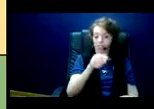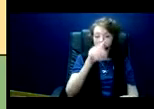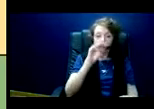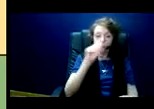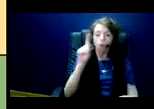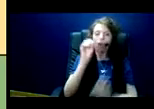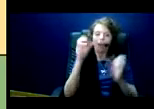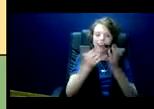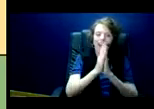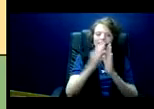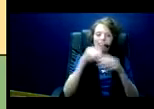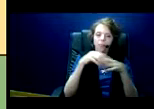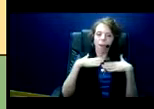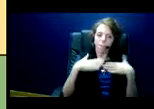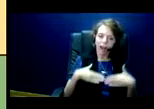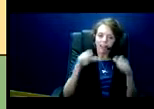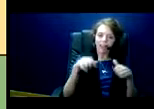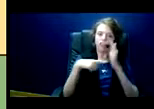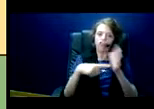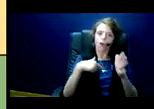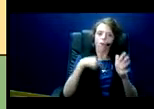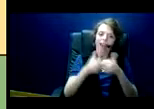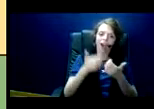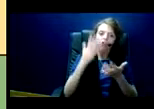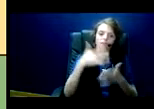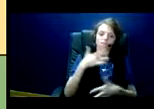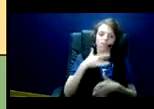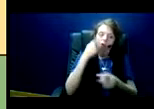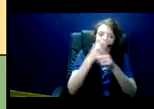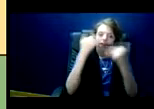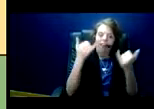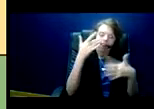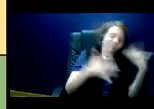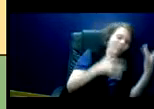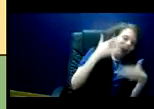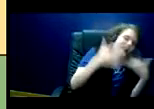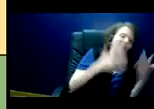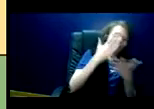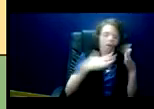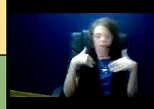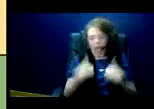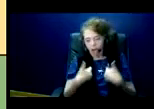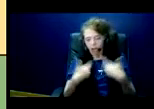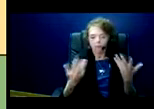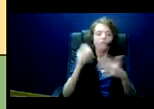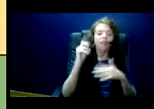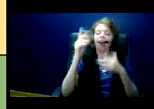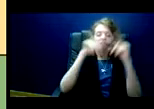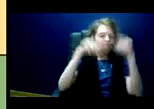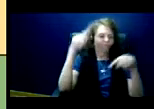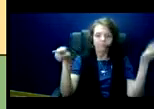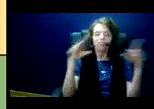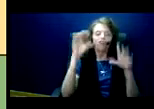ask them to show in their body, can you show me how you feel right now? And we might see some exciteds, we might see some tireds, any sort of way to